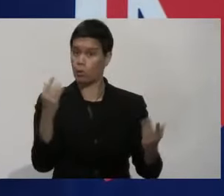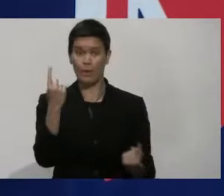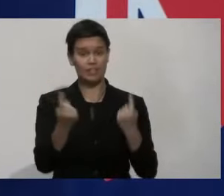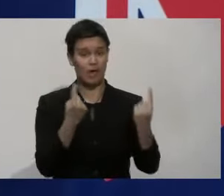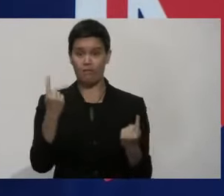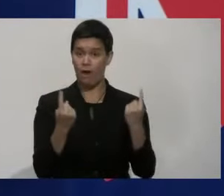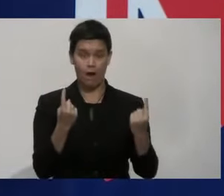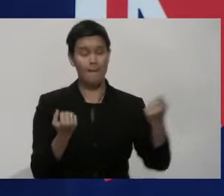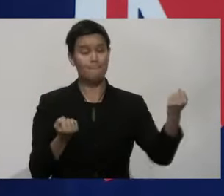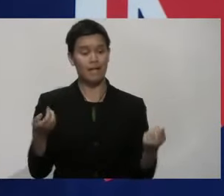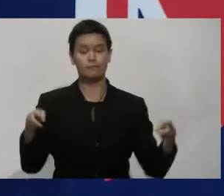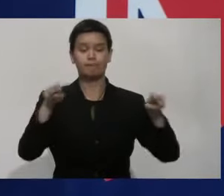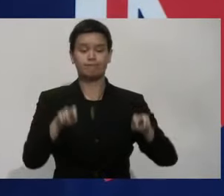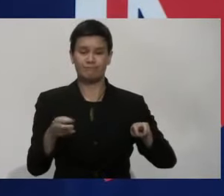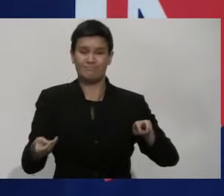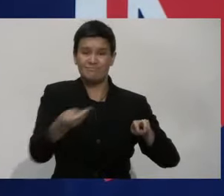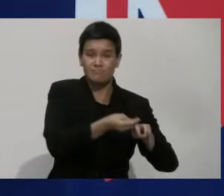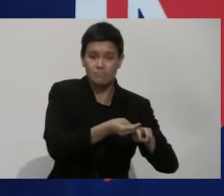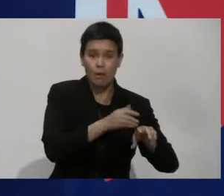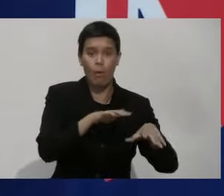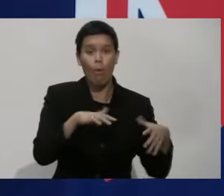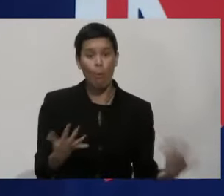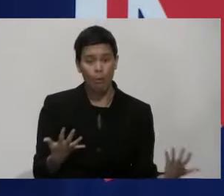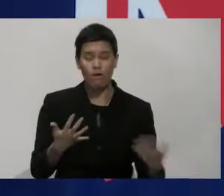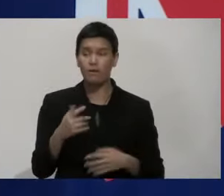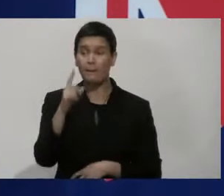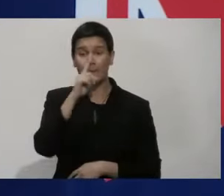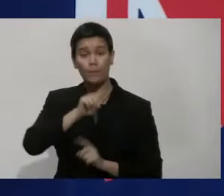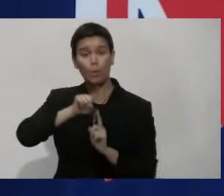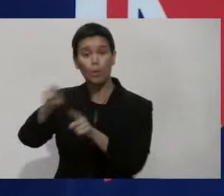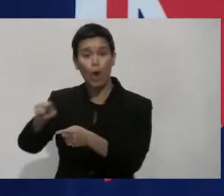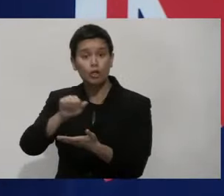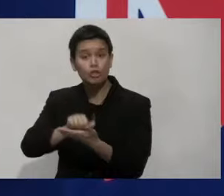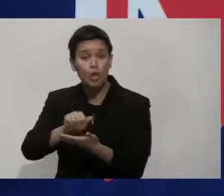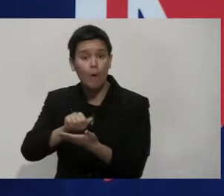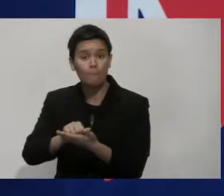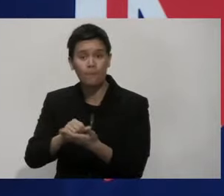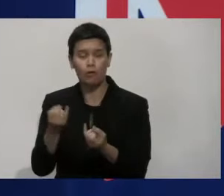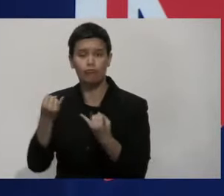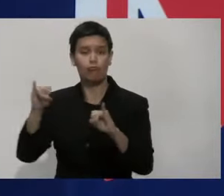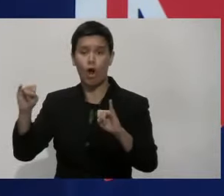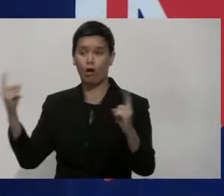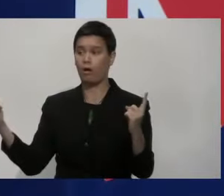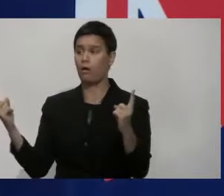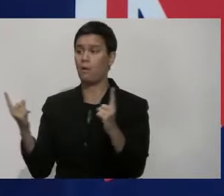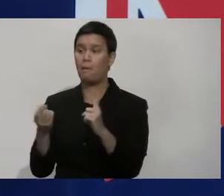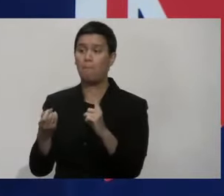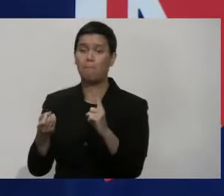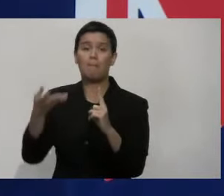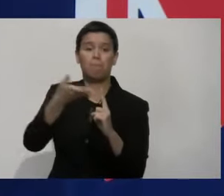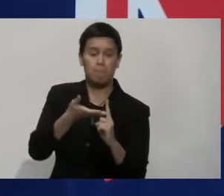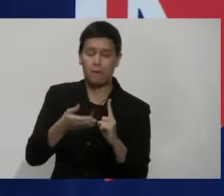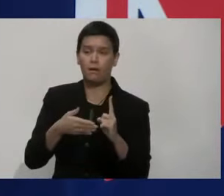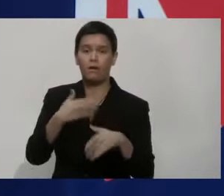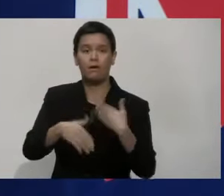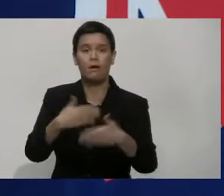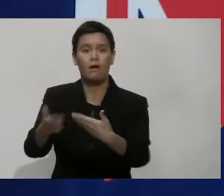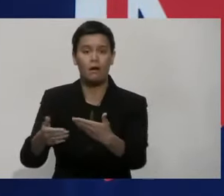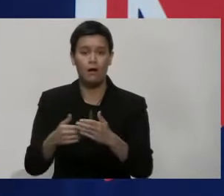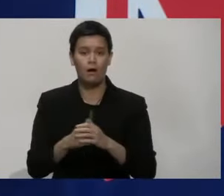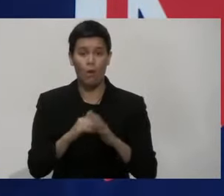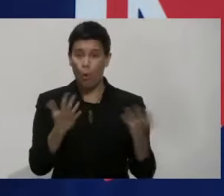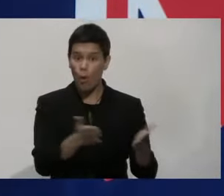shopping experience. Many cases through churches. If it weren't for level 3, this cluster would